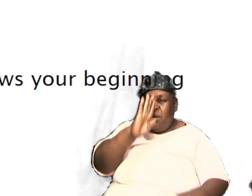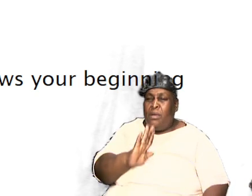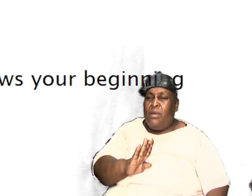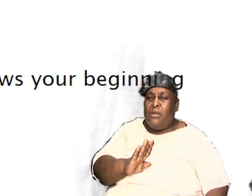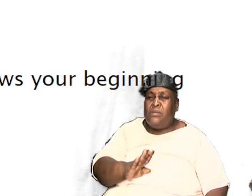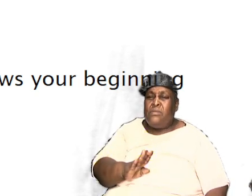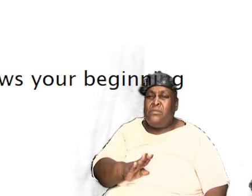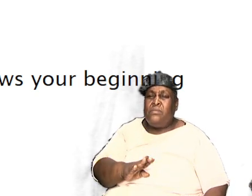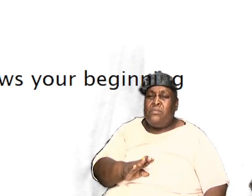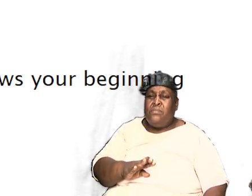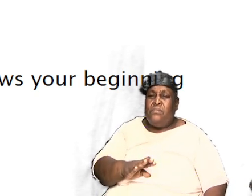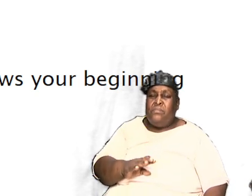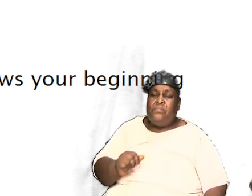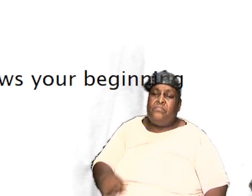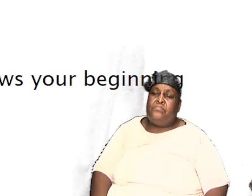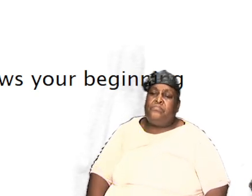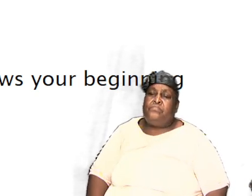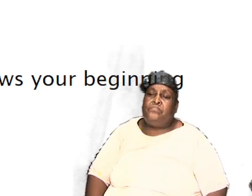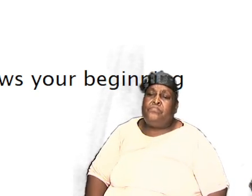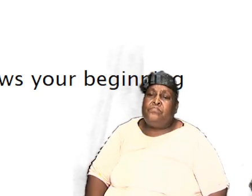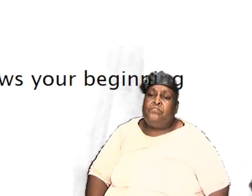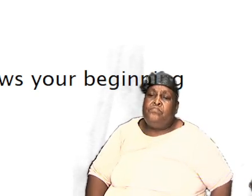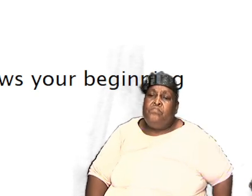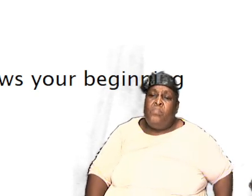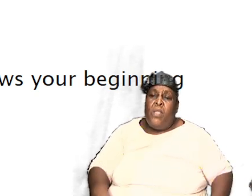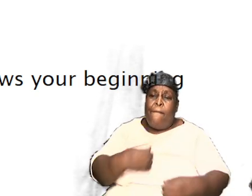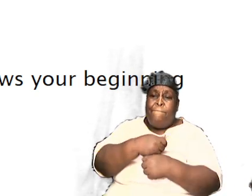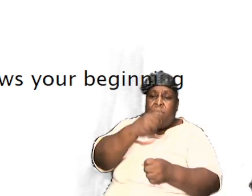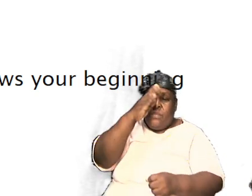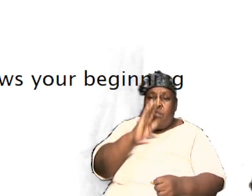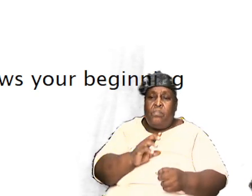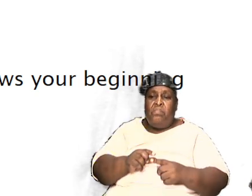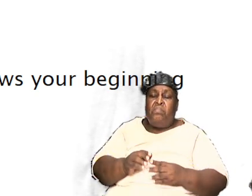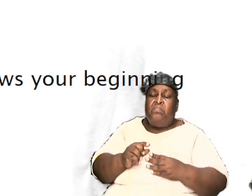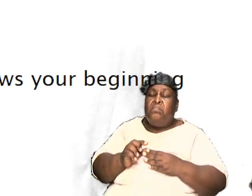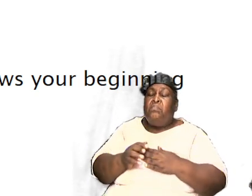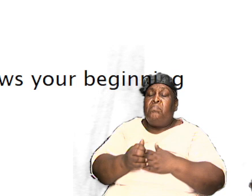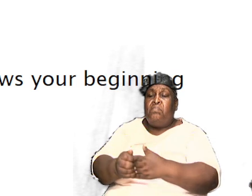are ordered by him. Allow him to direct our path.